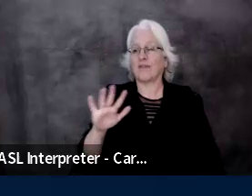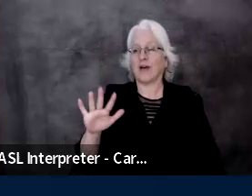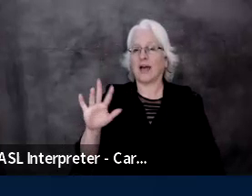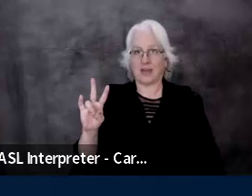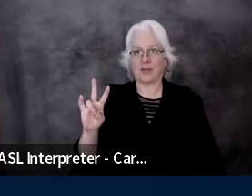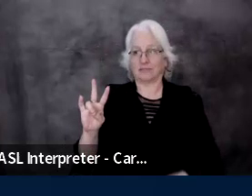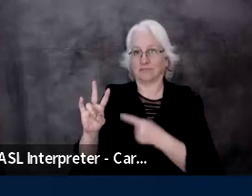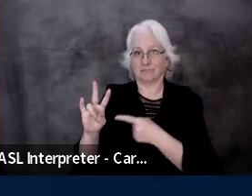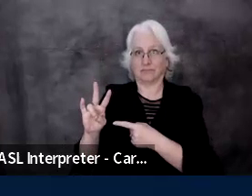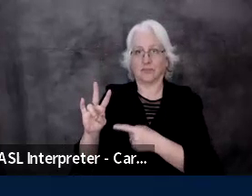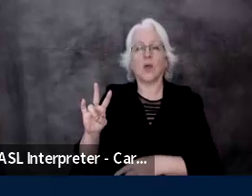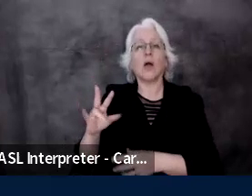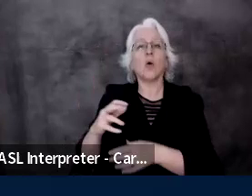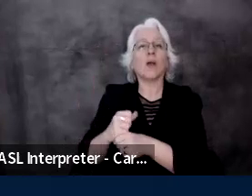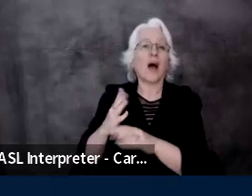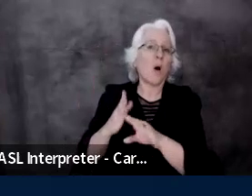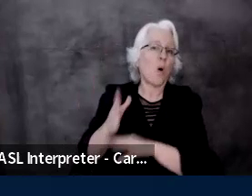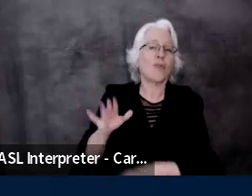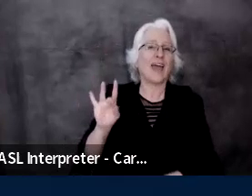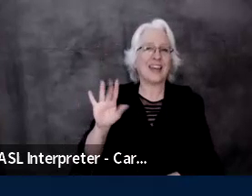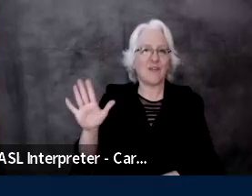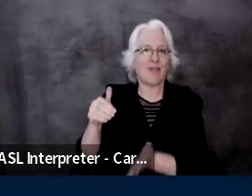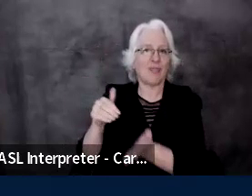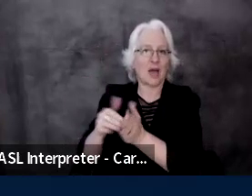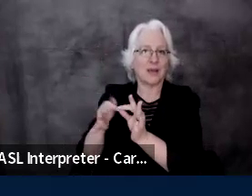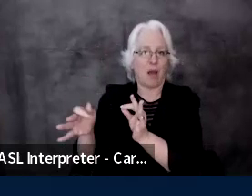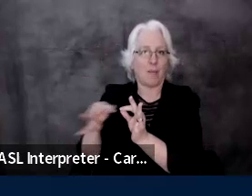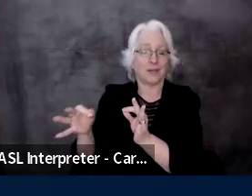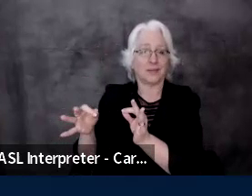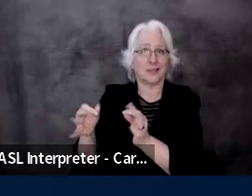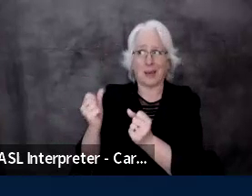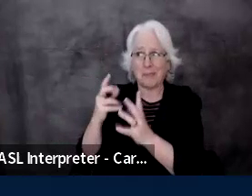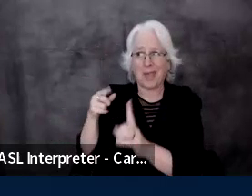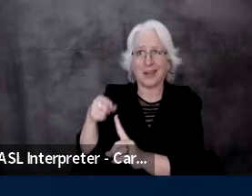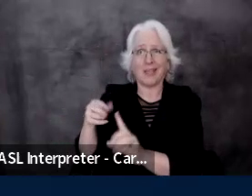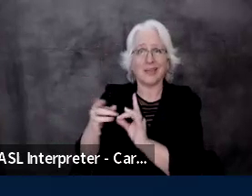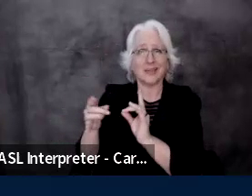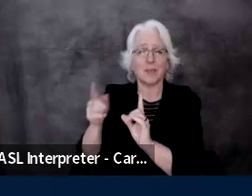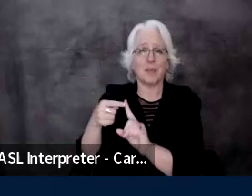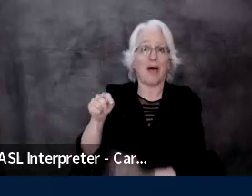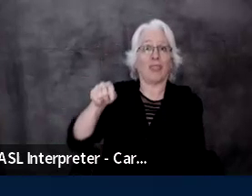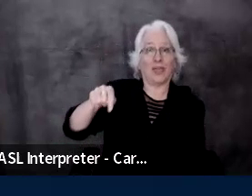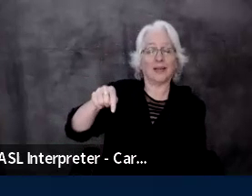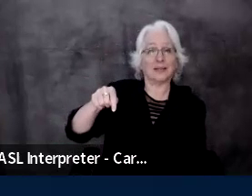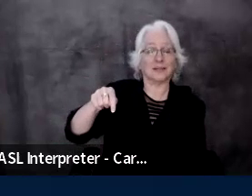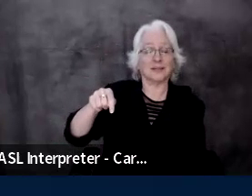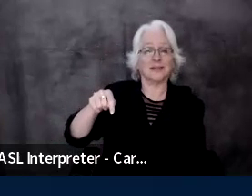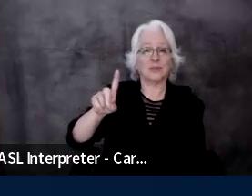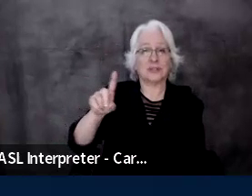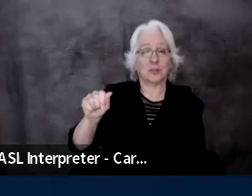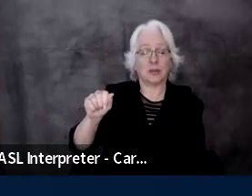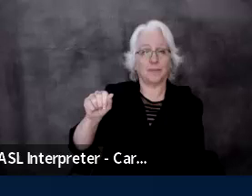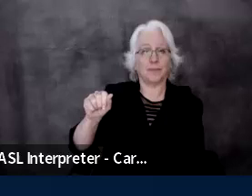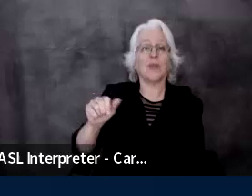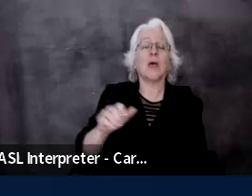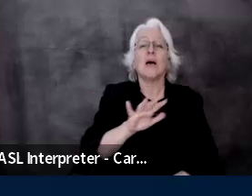1557. We received over 85,000 comments, including a number of comments specifically about this provision and disability. With respect to